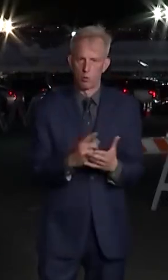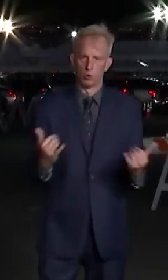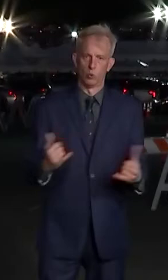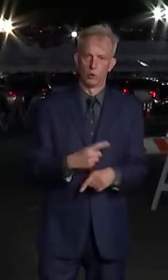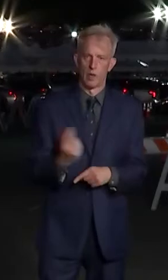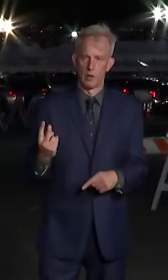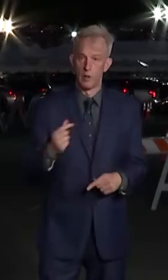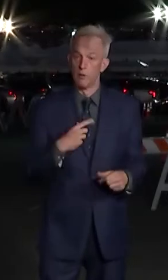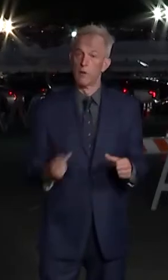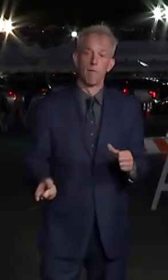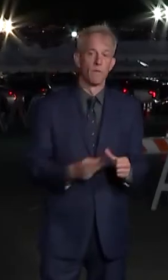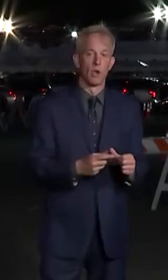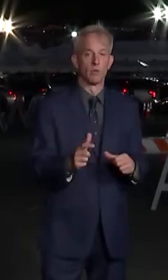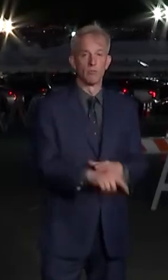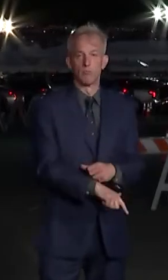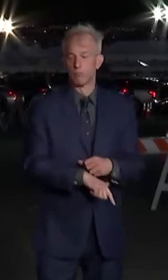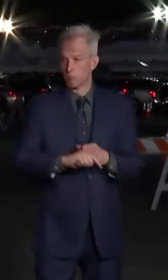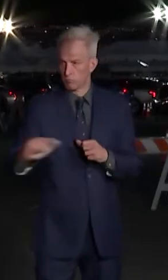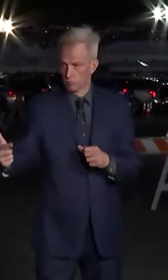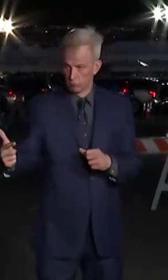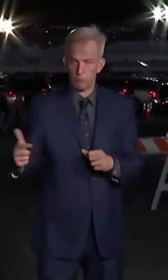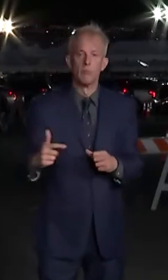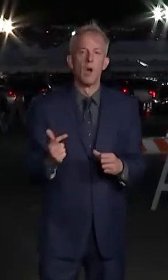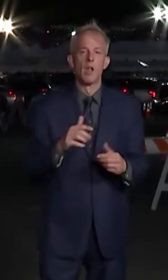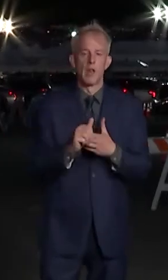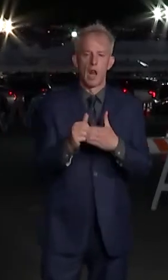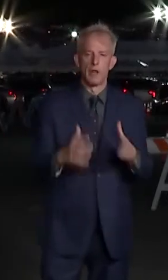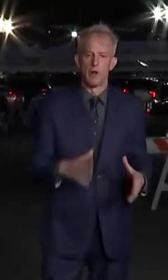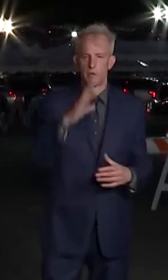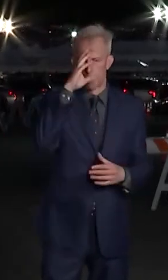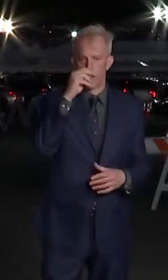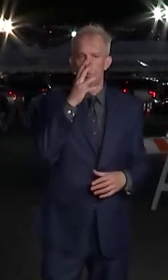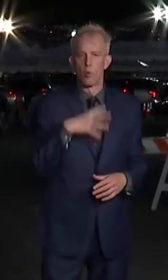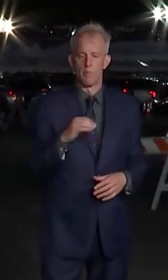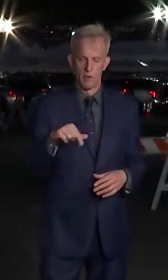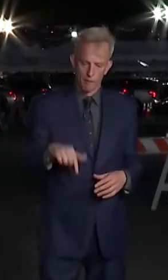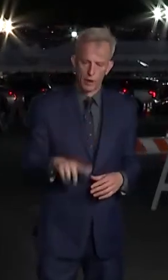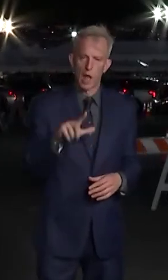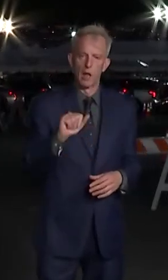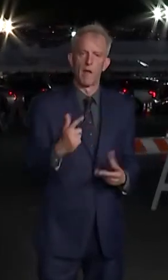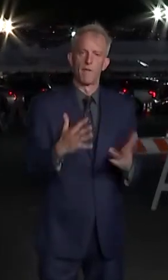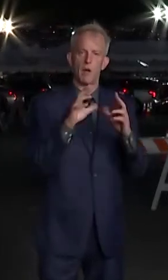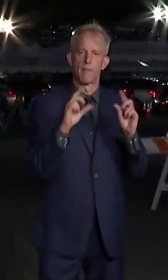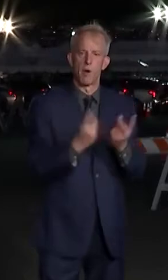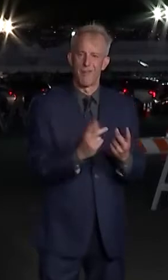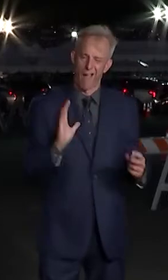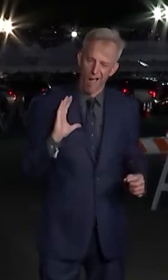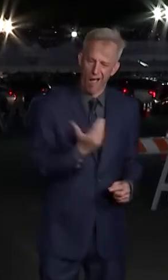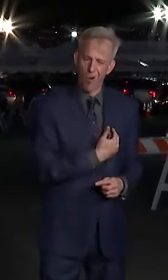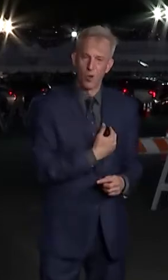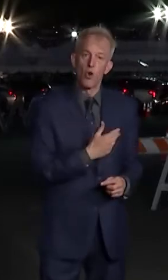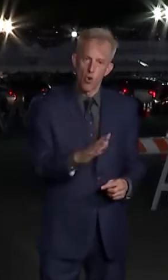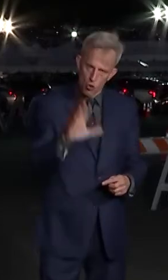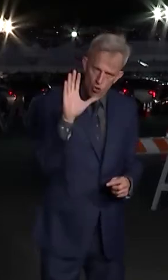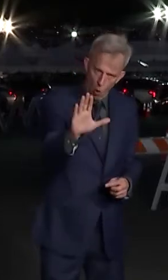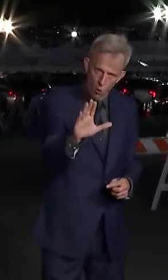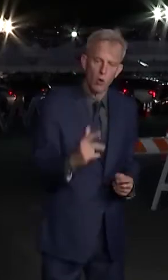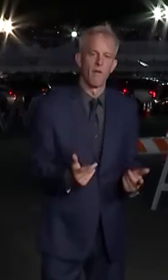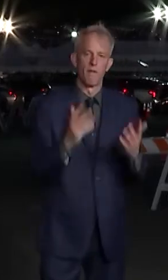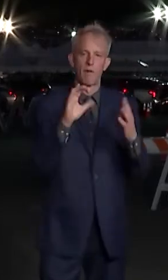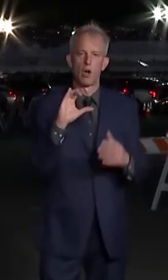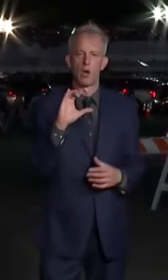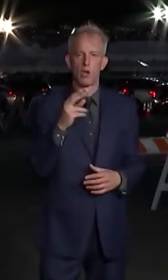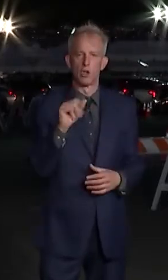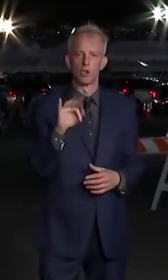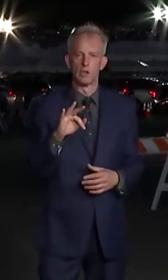let me turn it over to the leader of the men and women of this Los Angeles Fire Department and your Fire Chief, Ralph